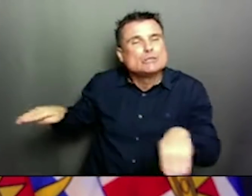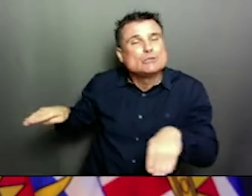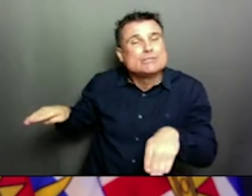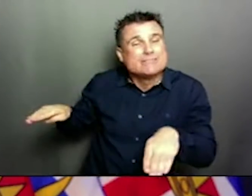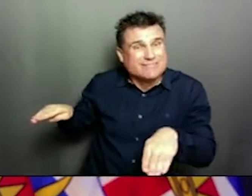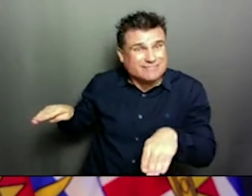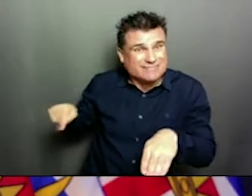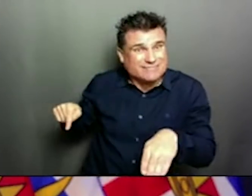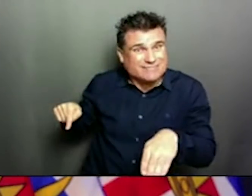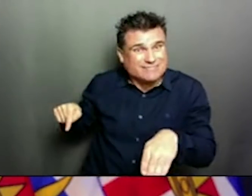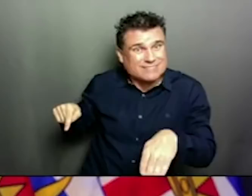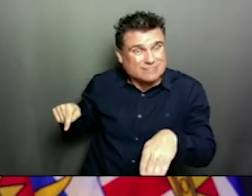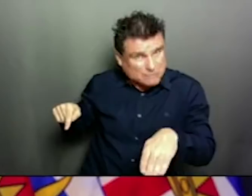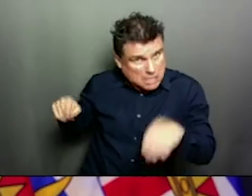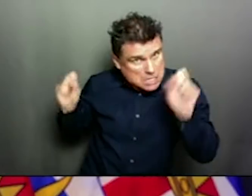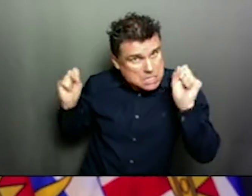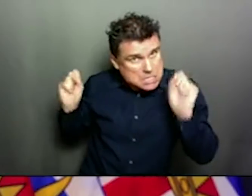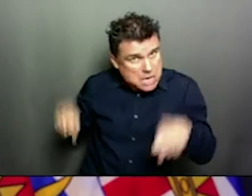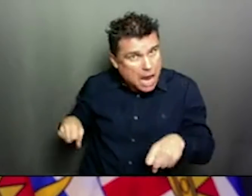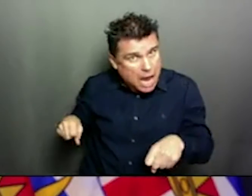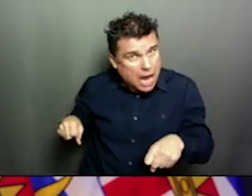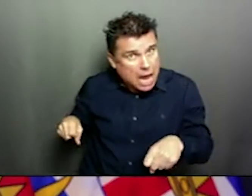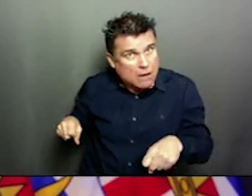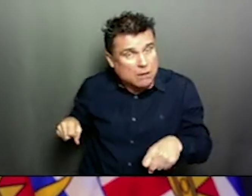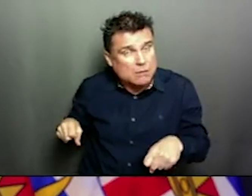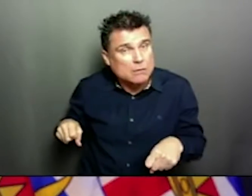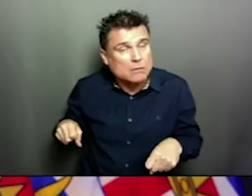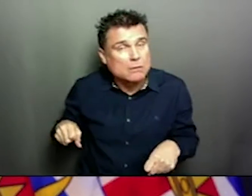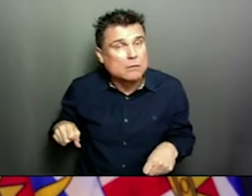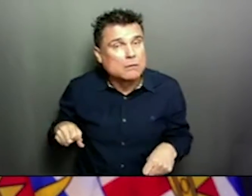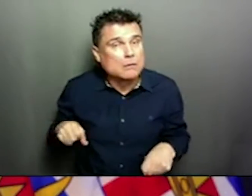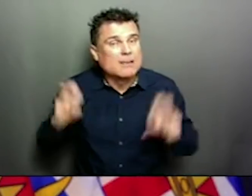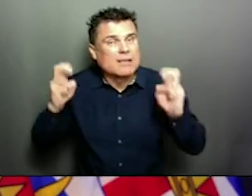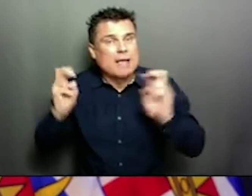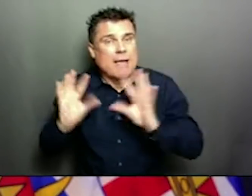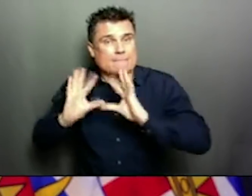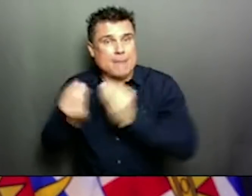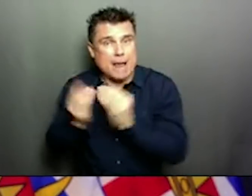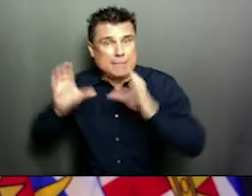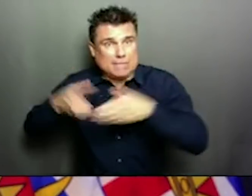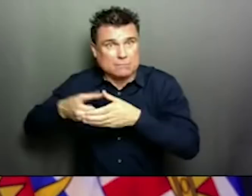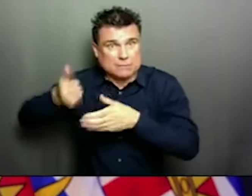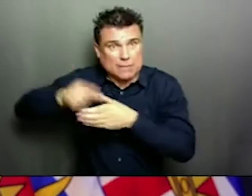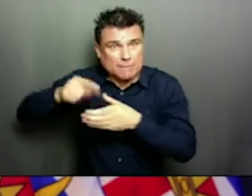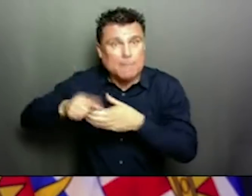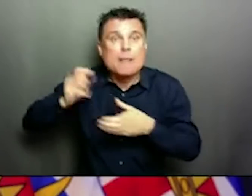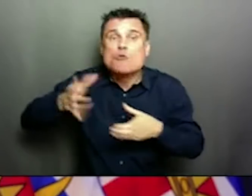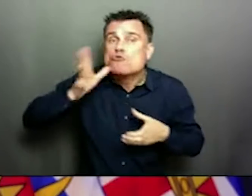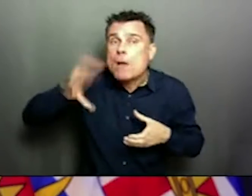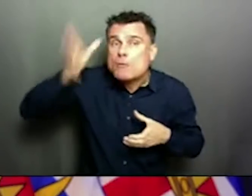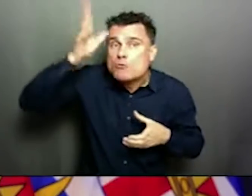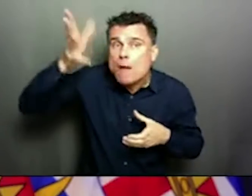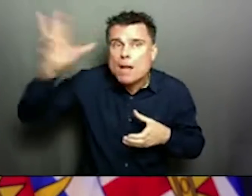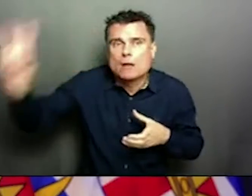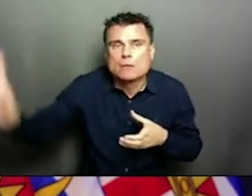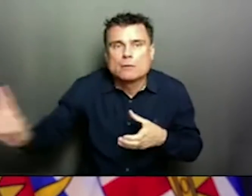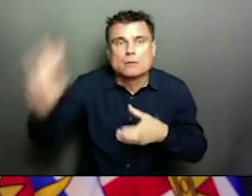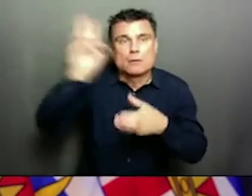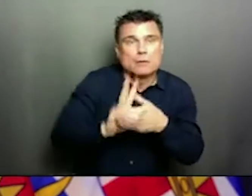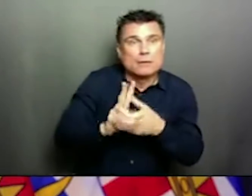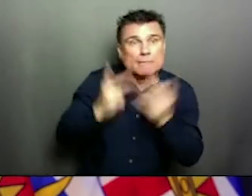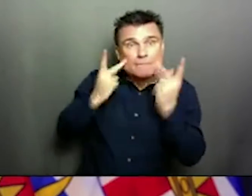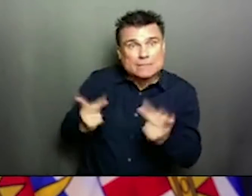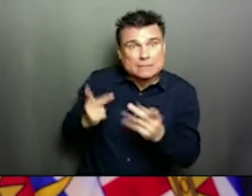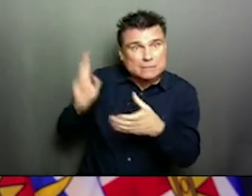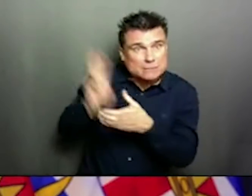extended family of, a household of 3, 4, or 5 in that situation. If you could speak to both those scenarios for me, please. I've been